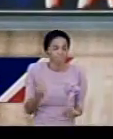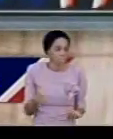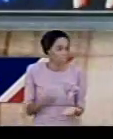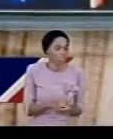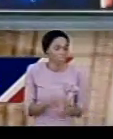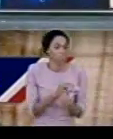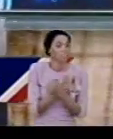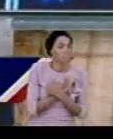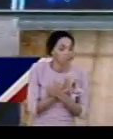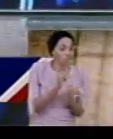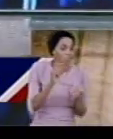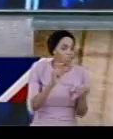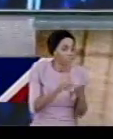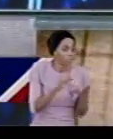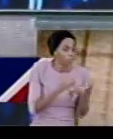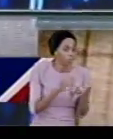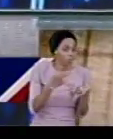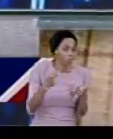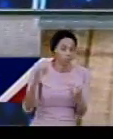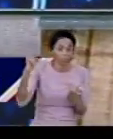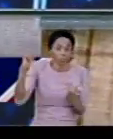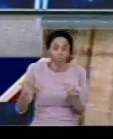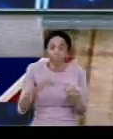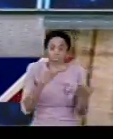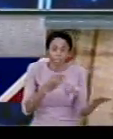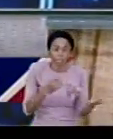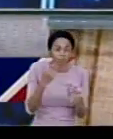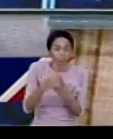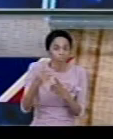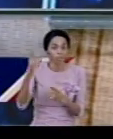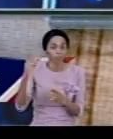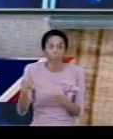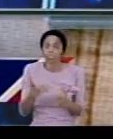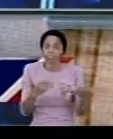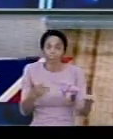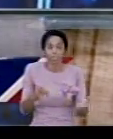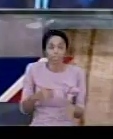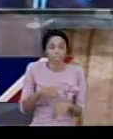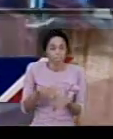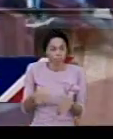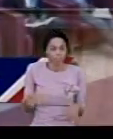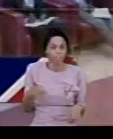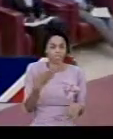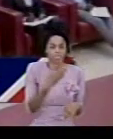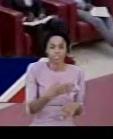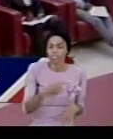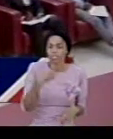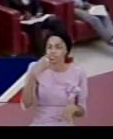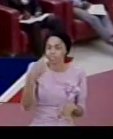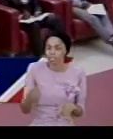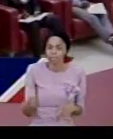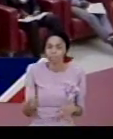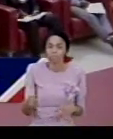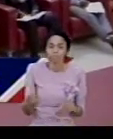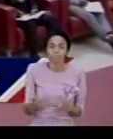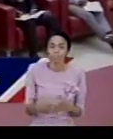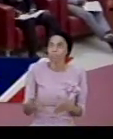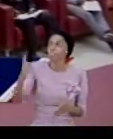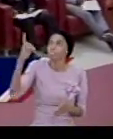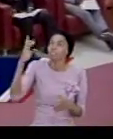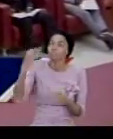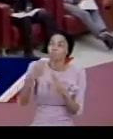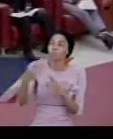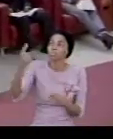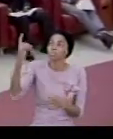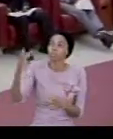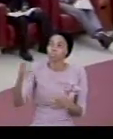there. The word of God is there. But the act as if the law of God does not